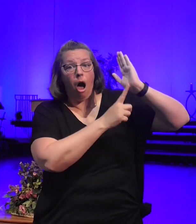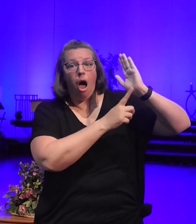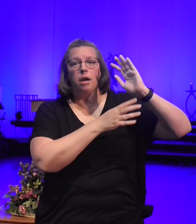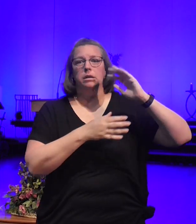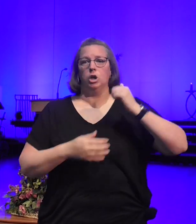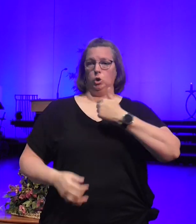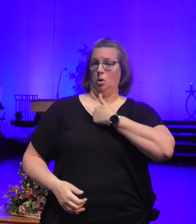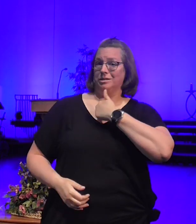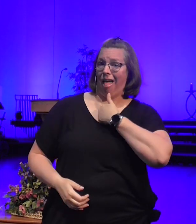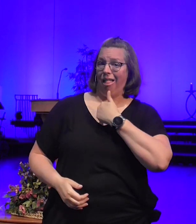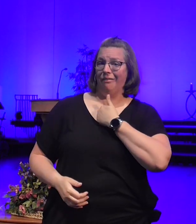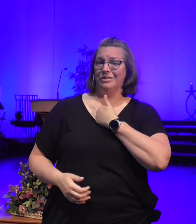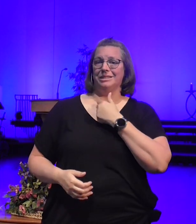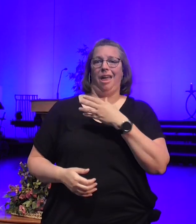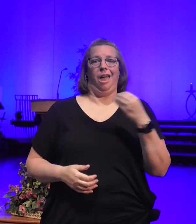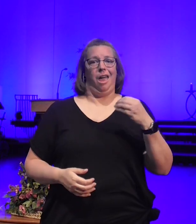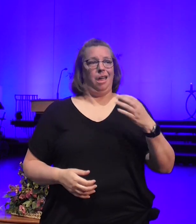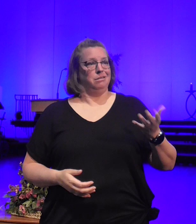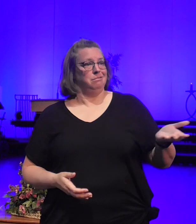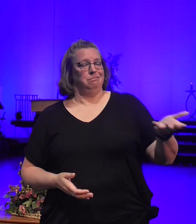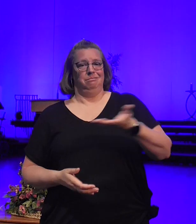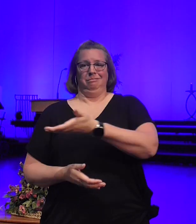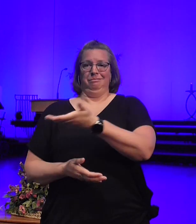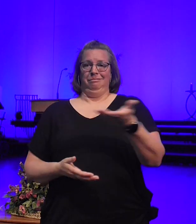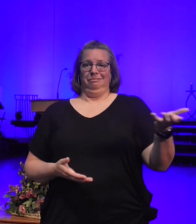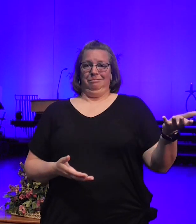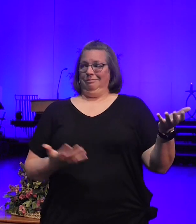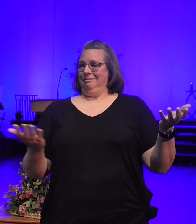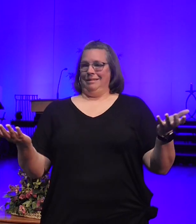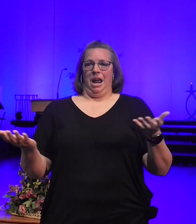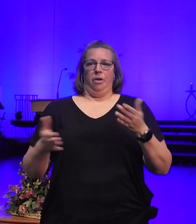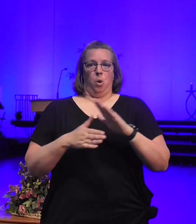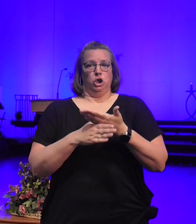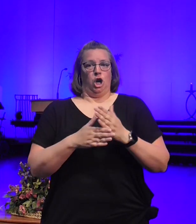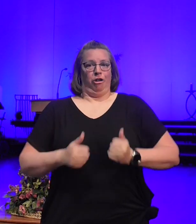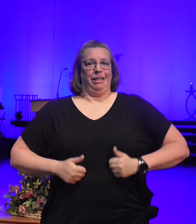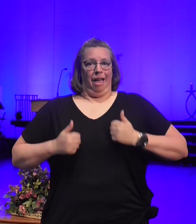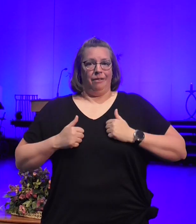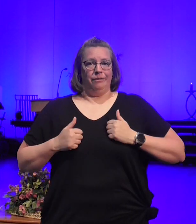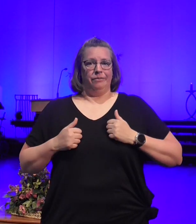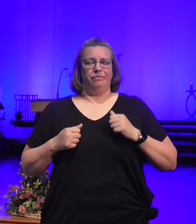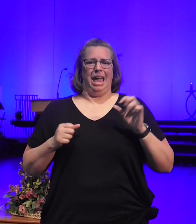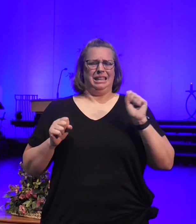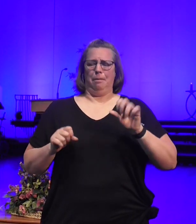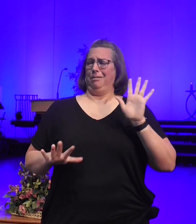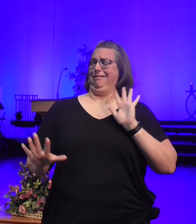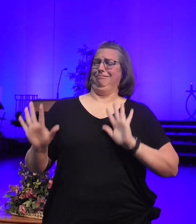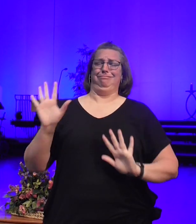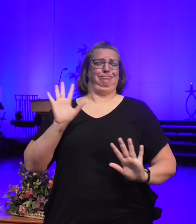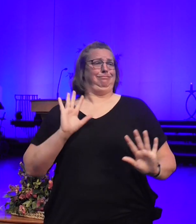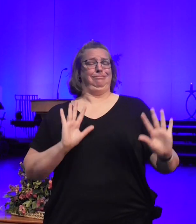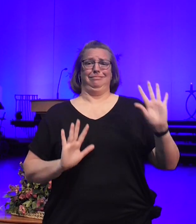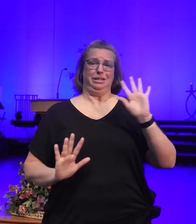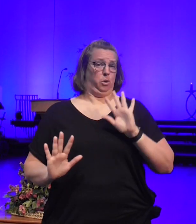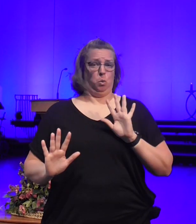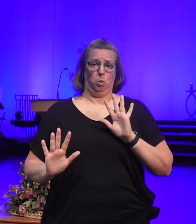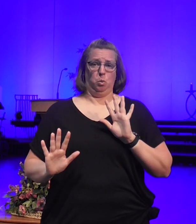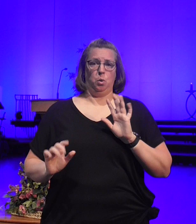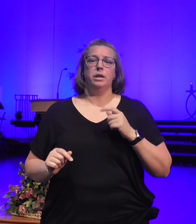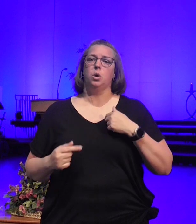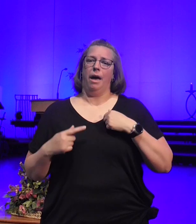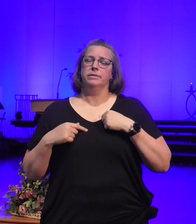to ourselves, and to the people that we share this life with. It can be very discombobulating. And I have a couple